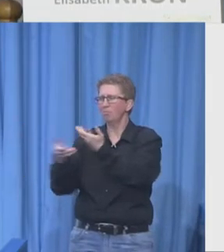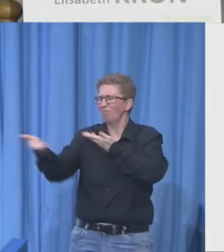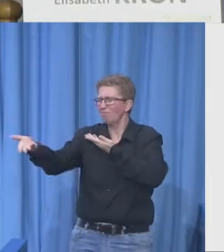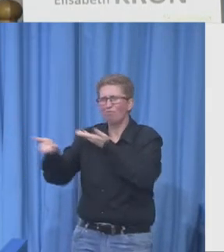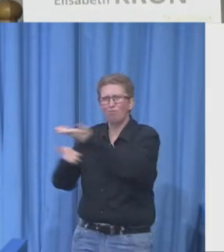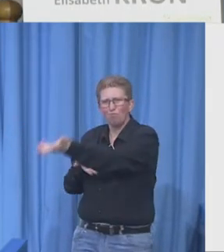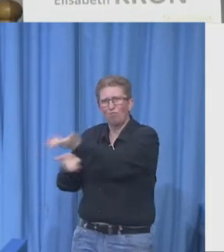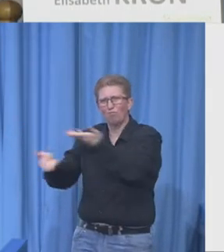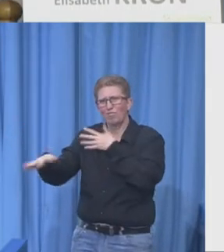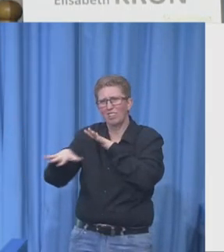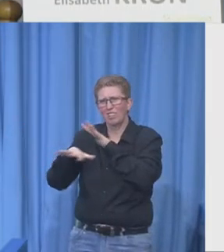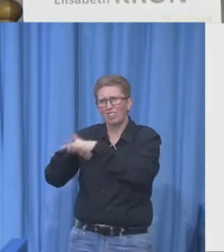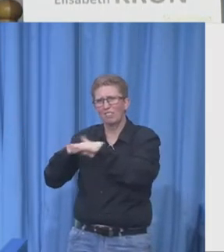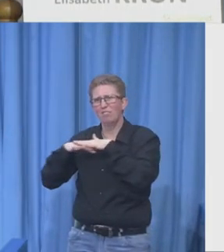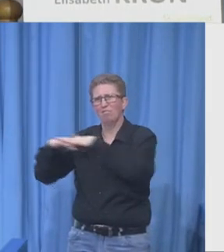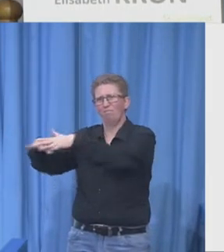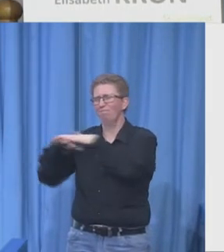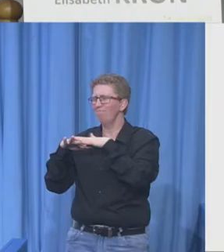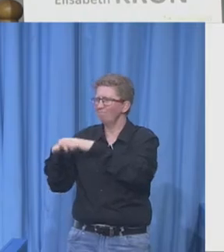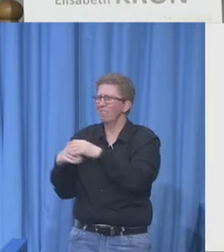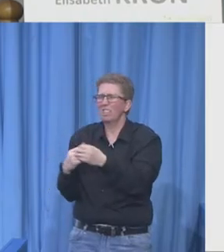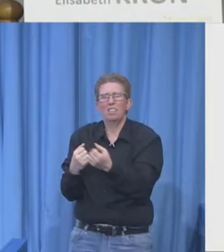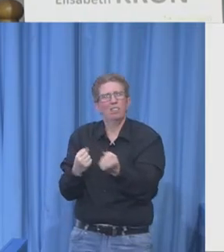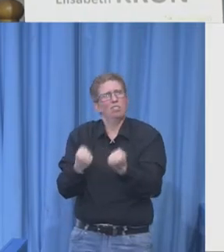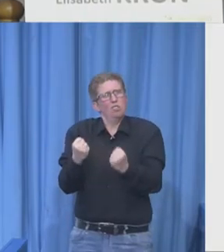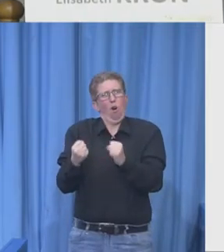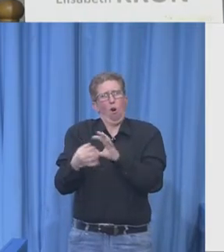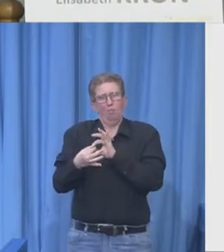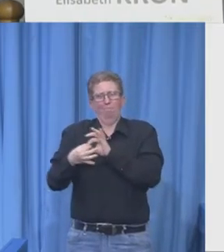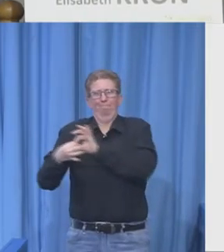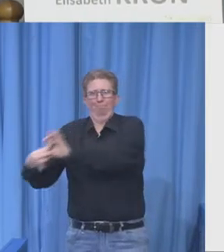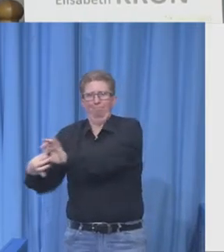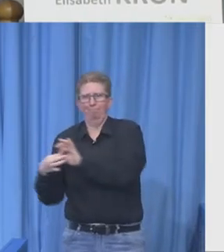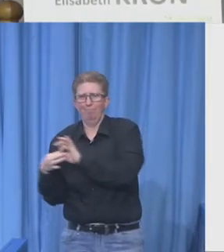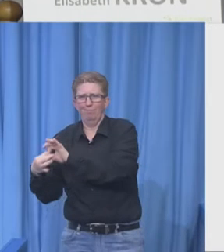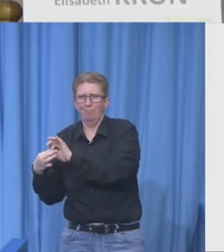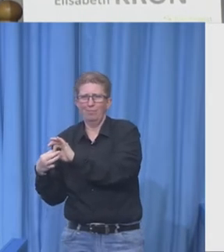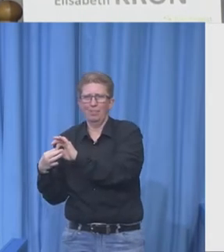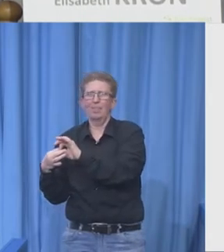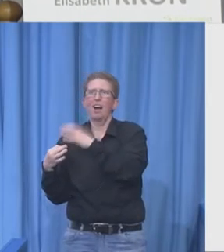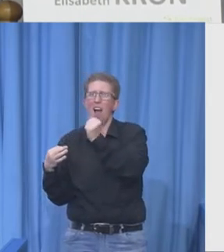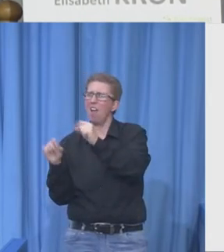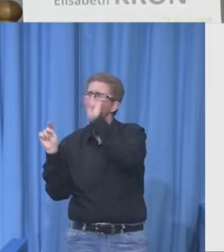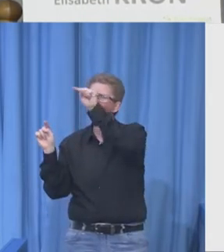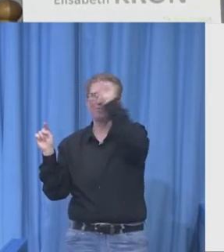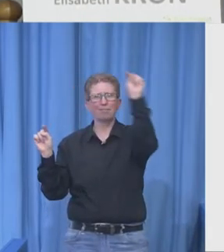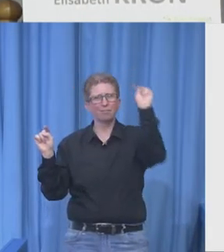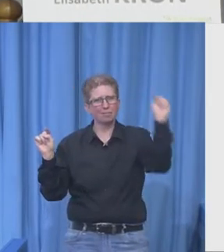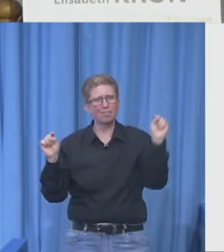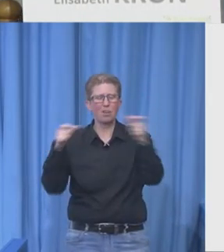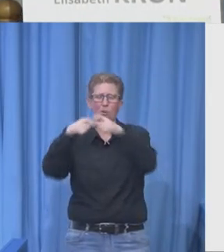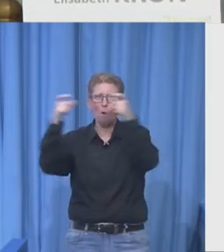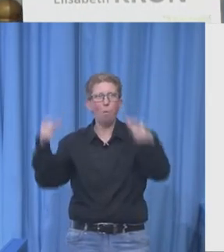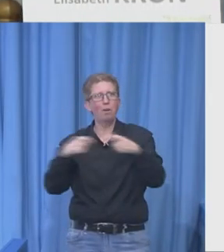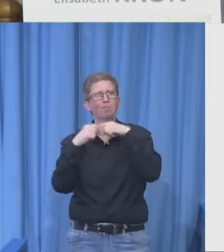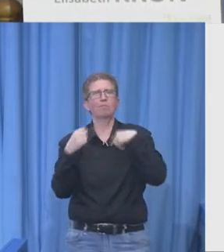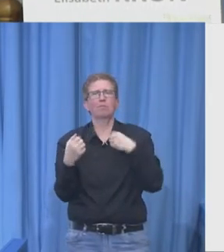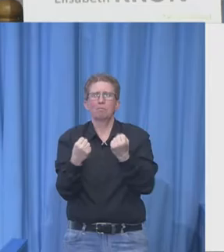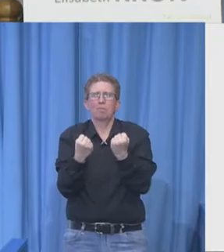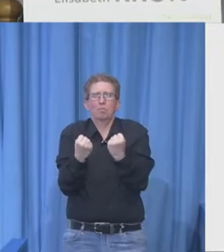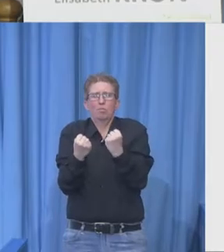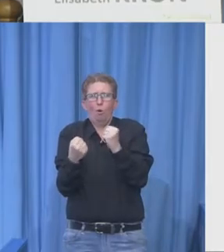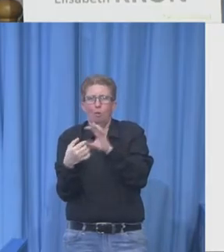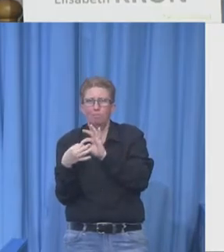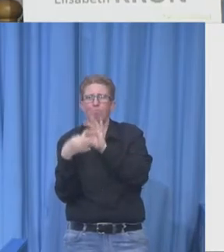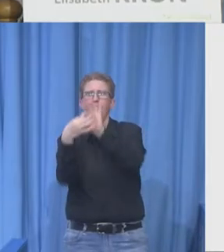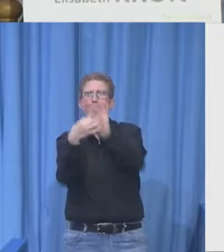very strong relationship with our companies, even though there is no company saying, okay, we take 10 on one